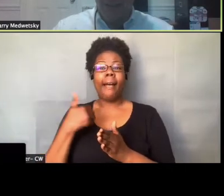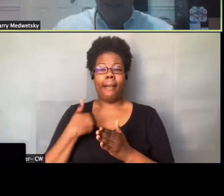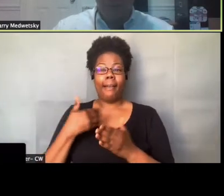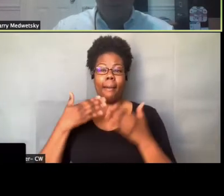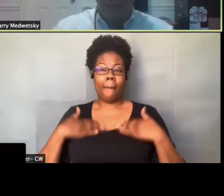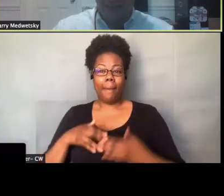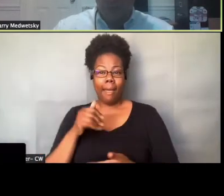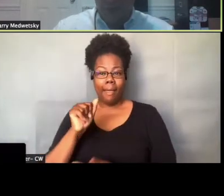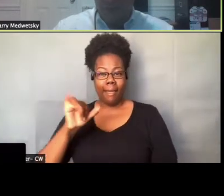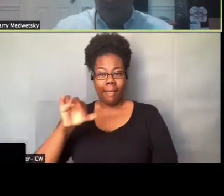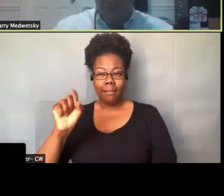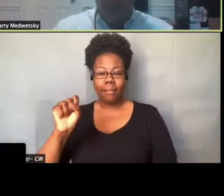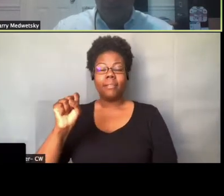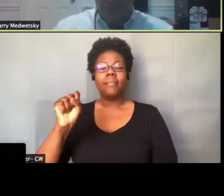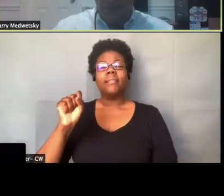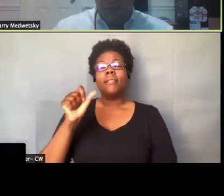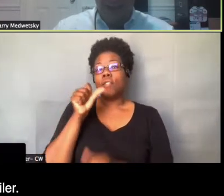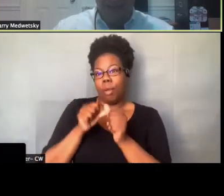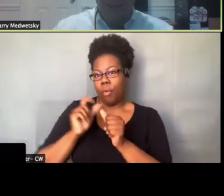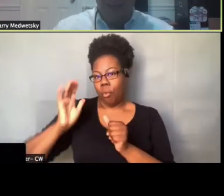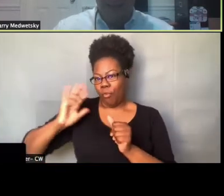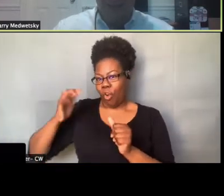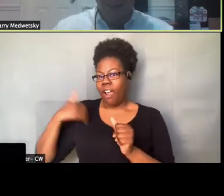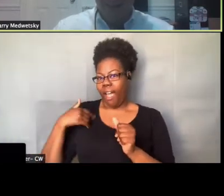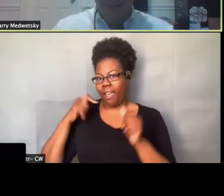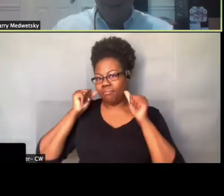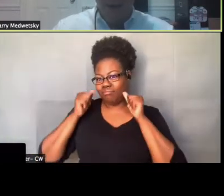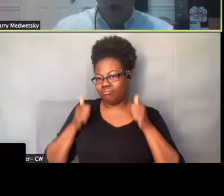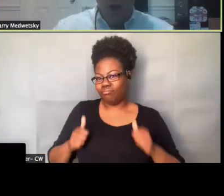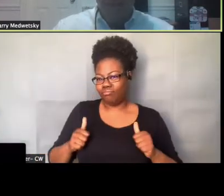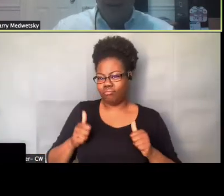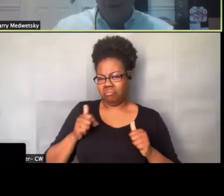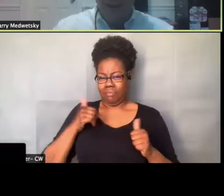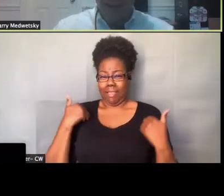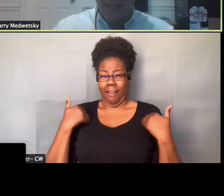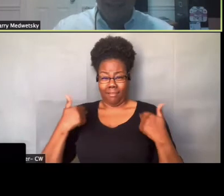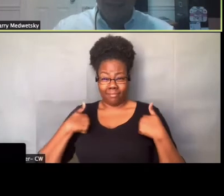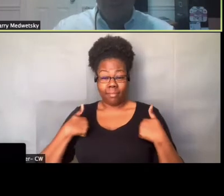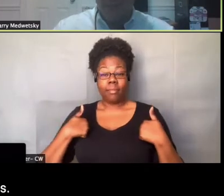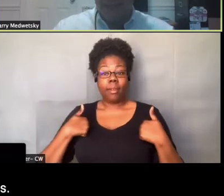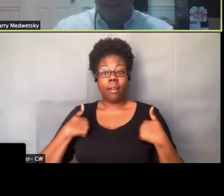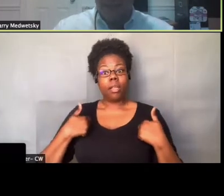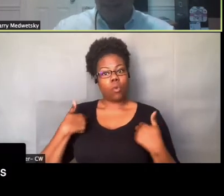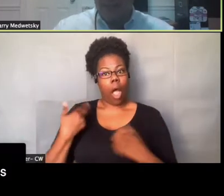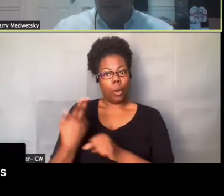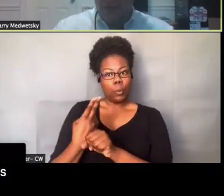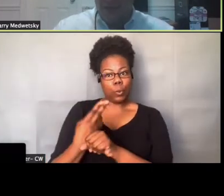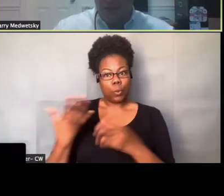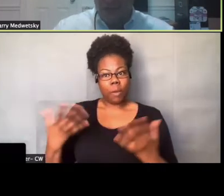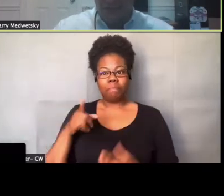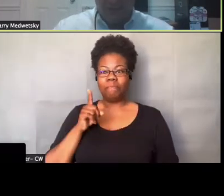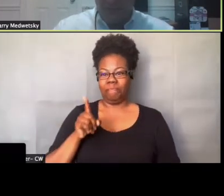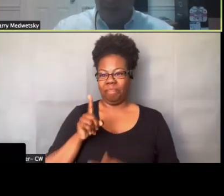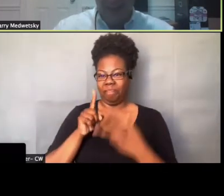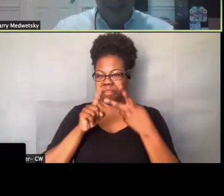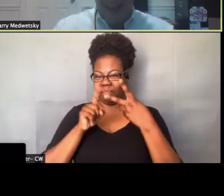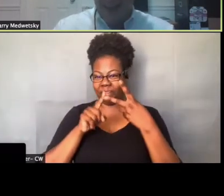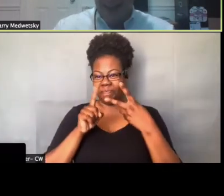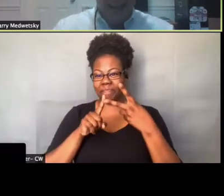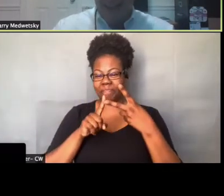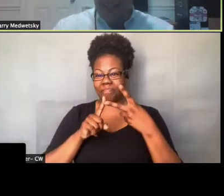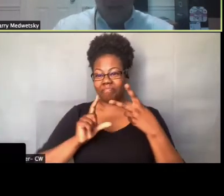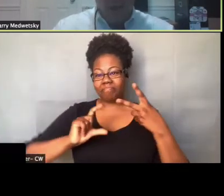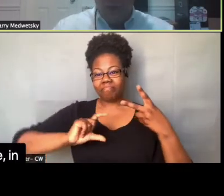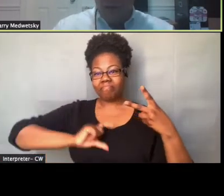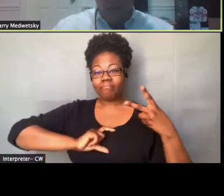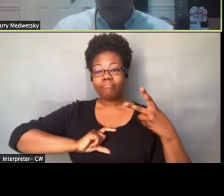young child. Well, this is what was available when I was like in a hard of hearing class now, in a self-contained hard of hearing class school.